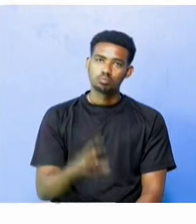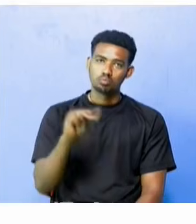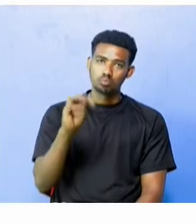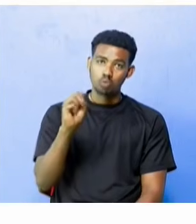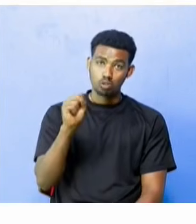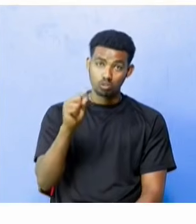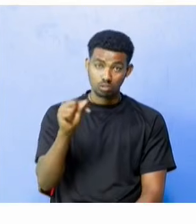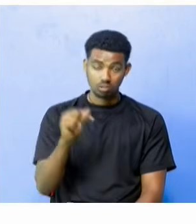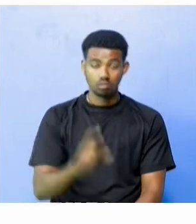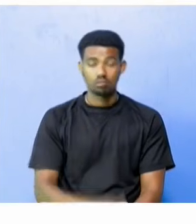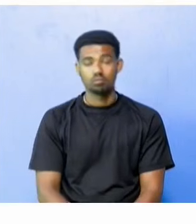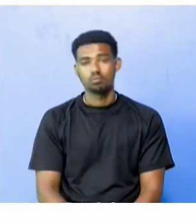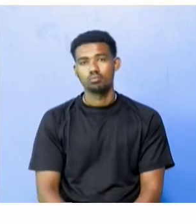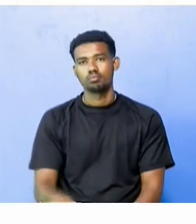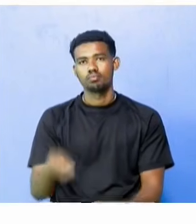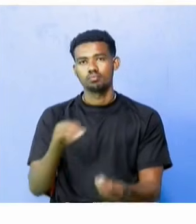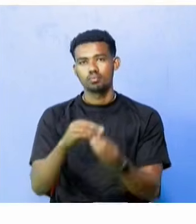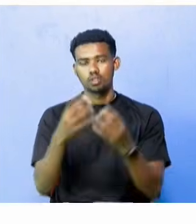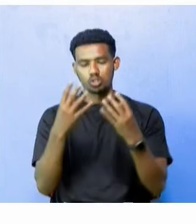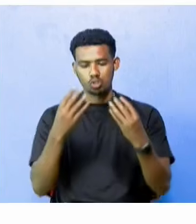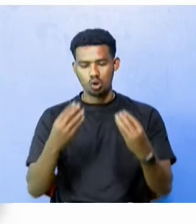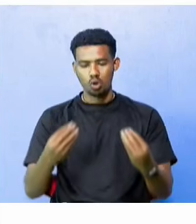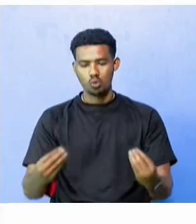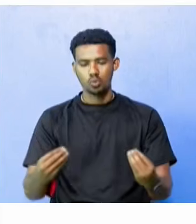Most slowly.